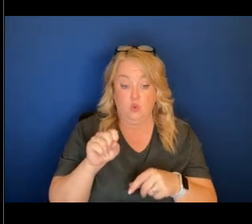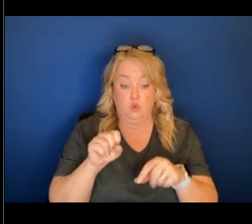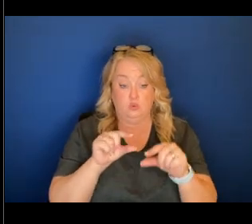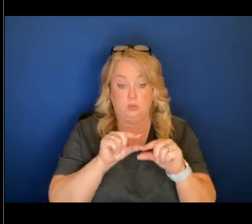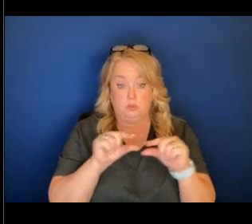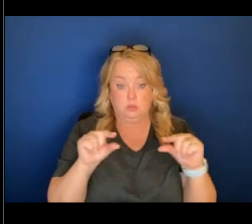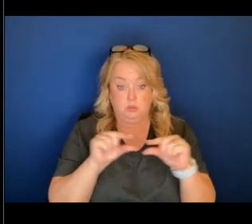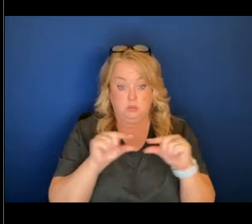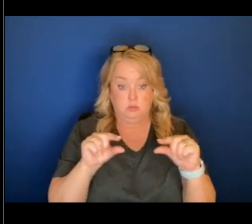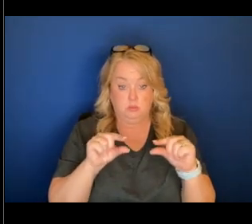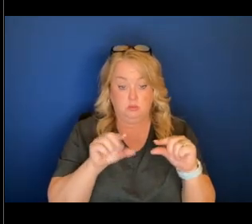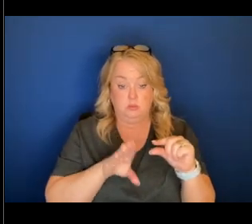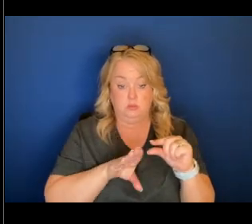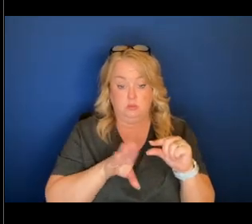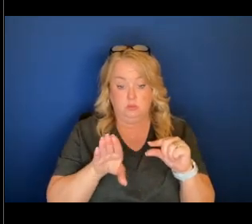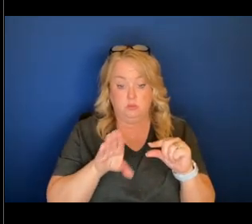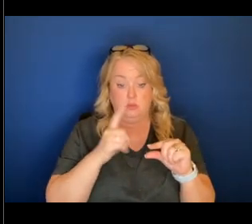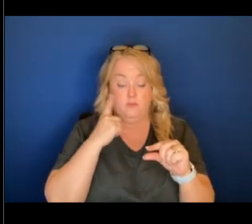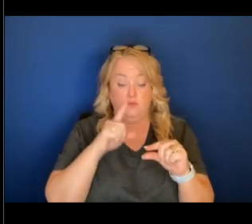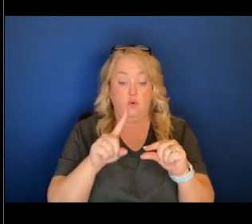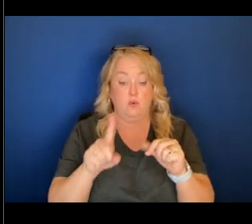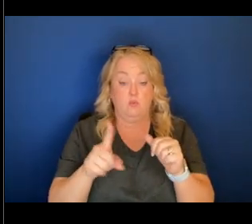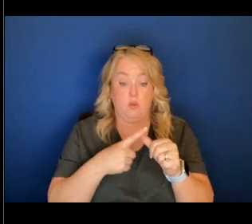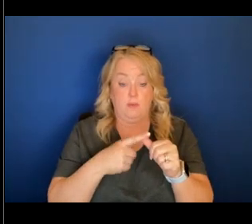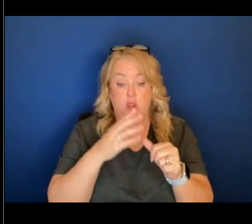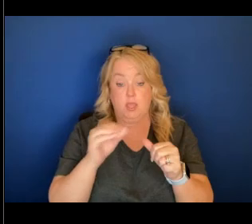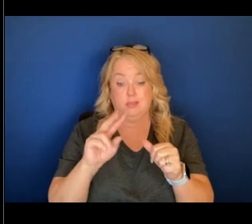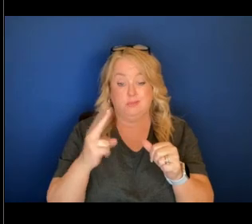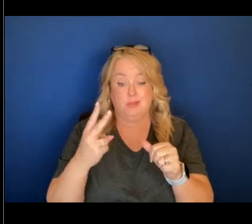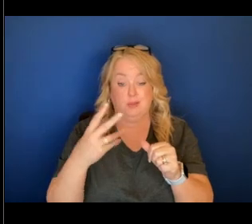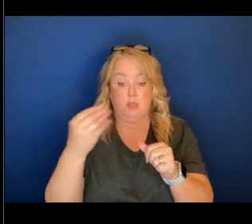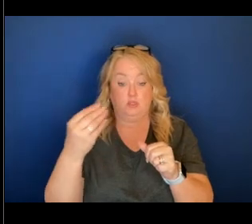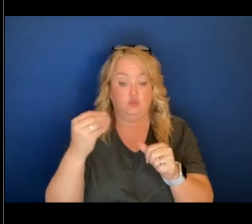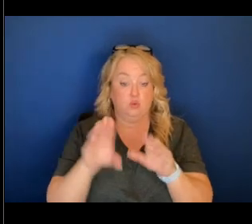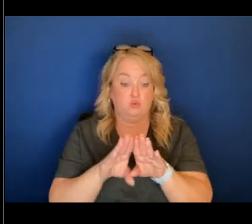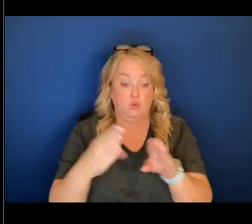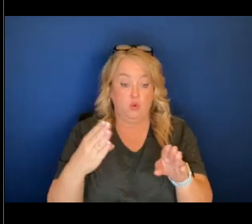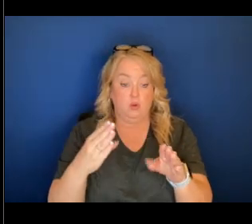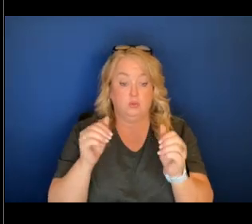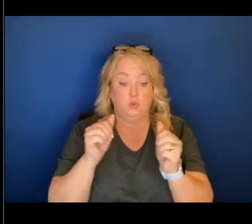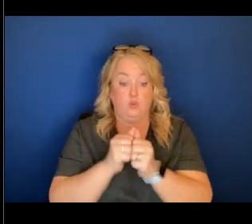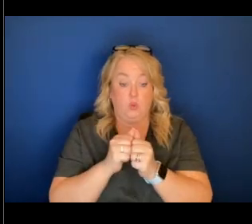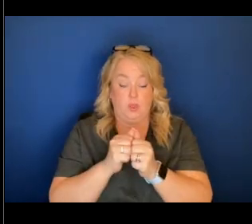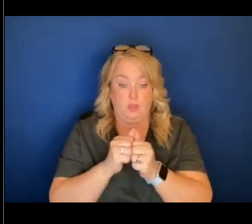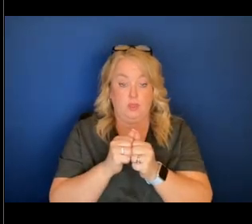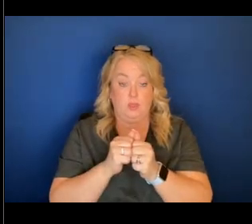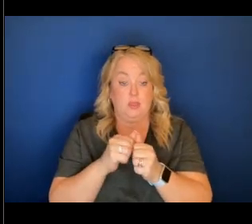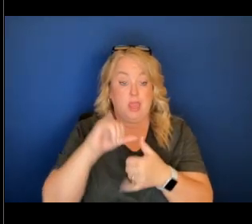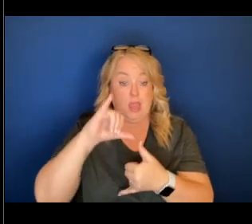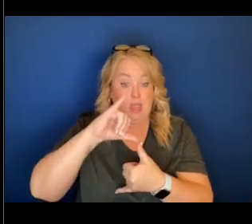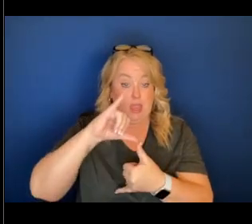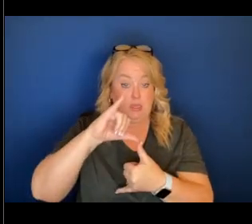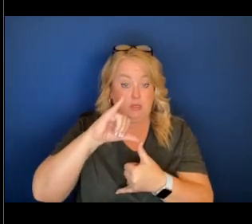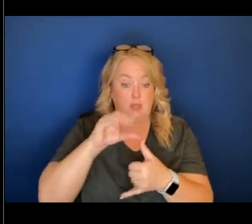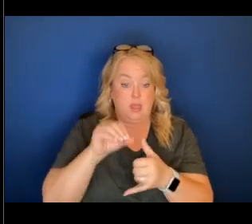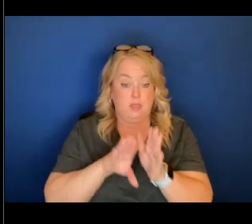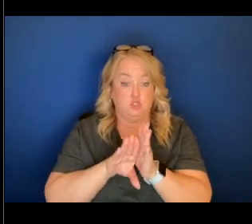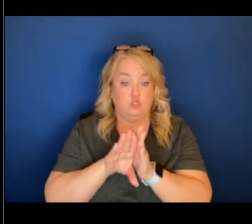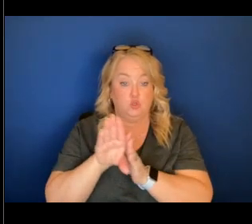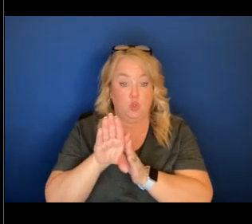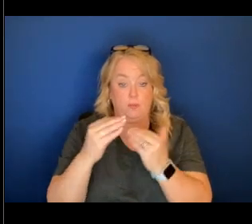Thresholds are permitted at primary and secondary exterior doors with height